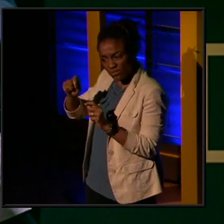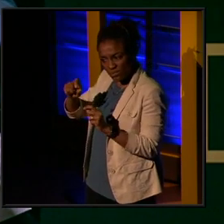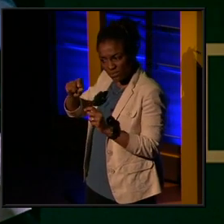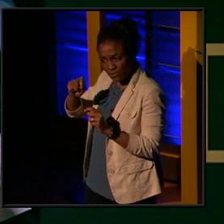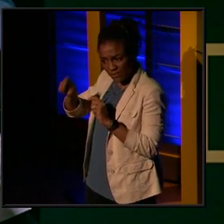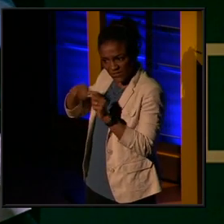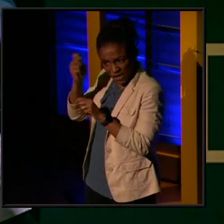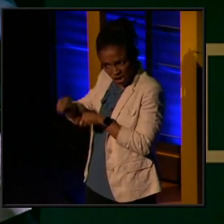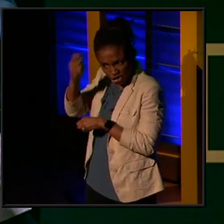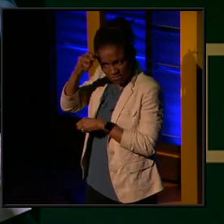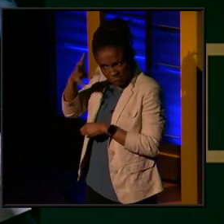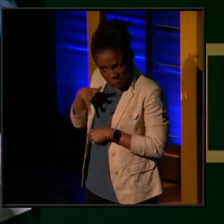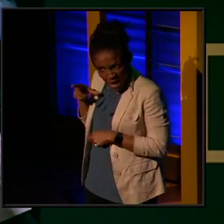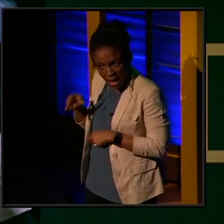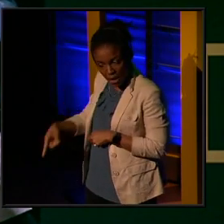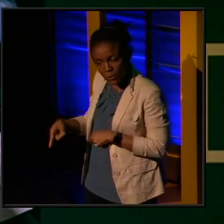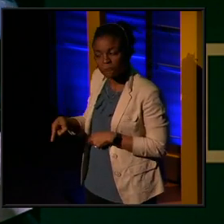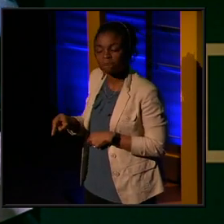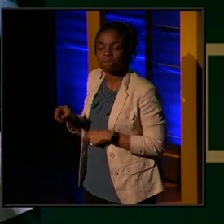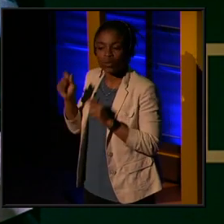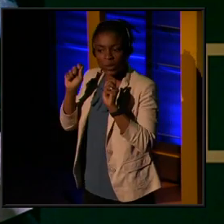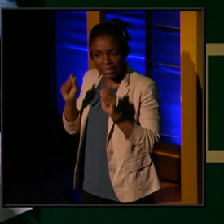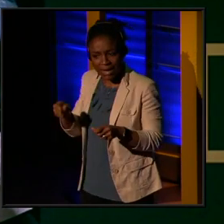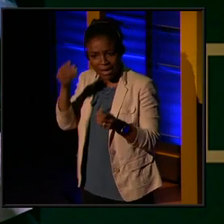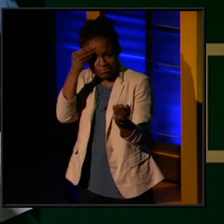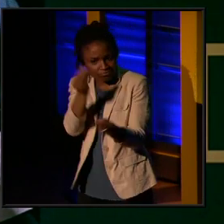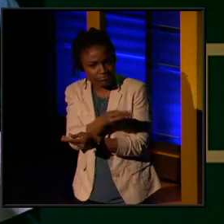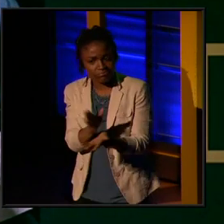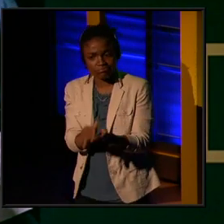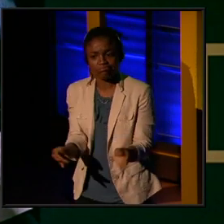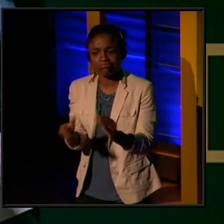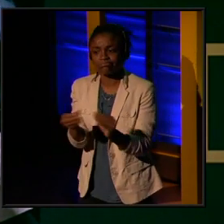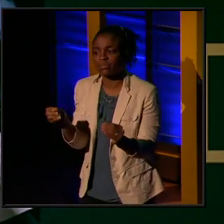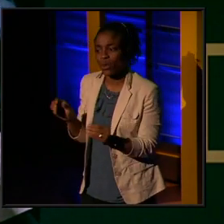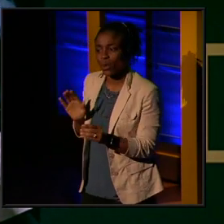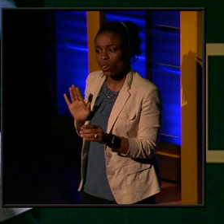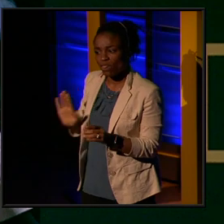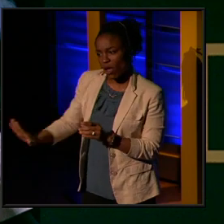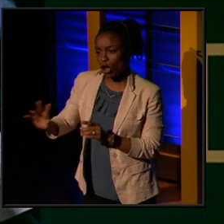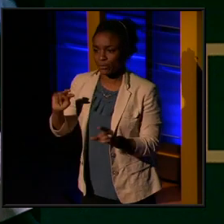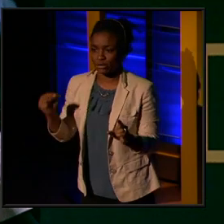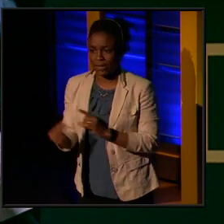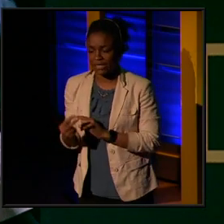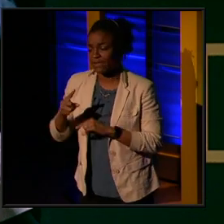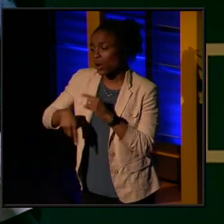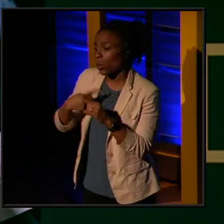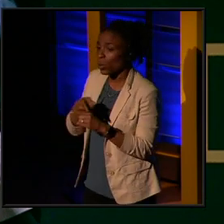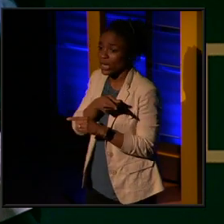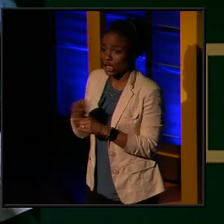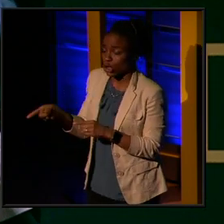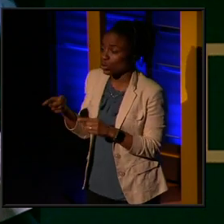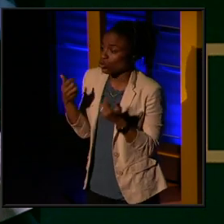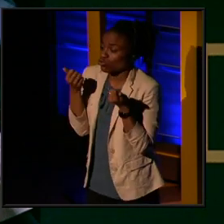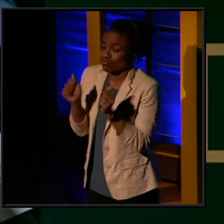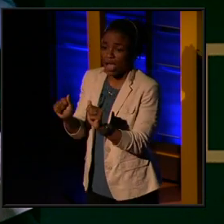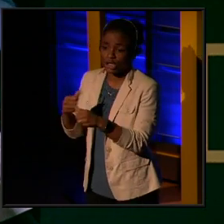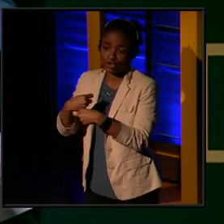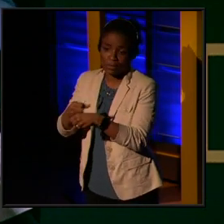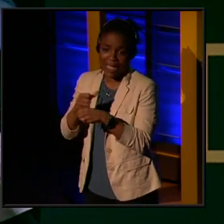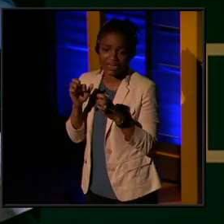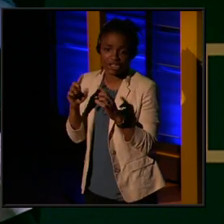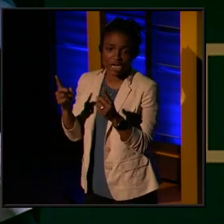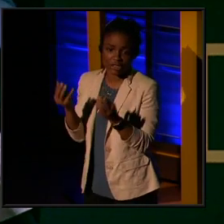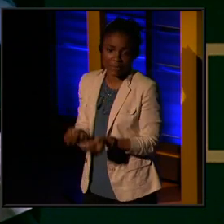And through their eyes. And it's so important when you go into a community and you want to create educational material, you have to understand this is their